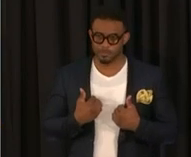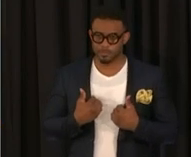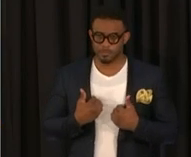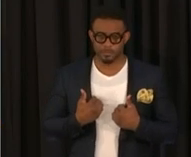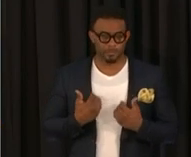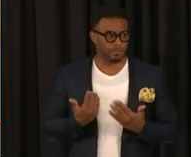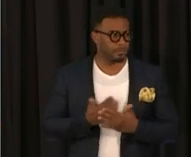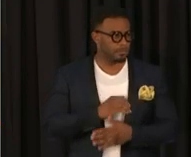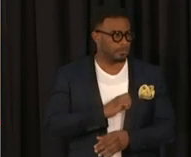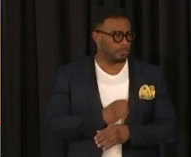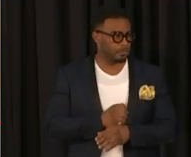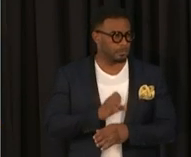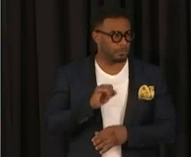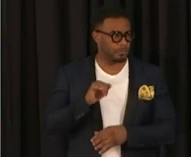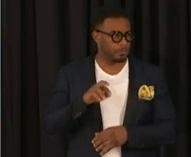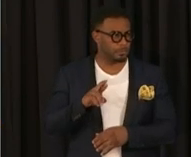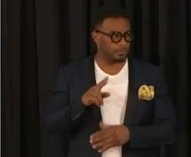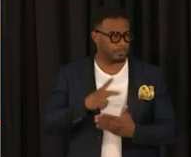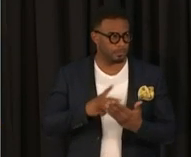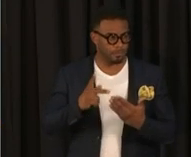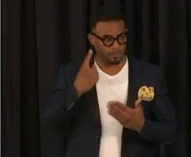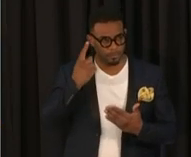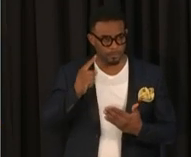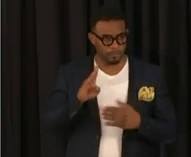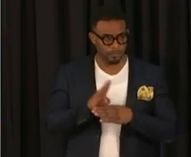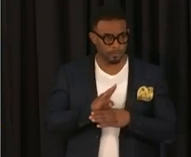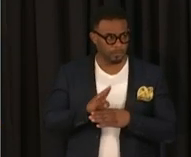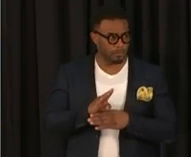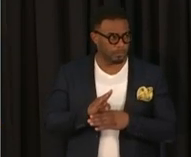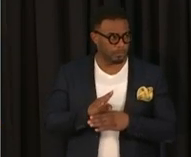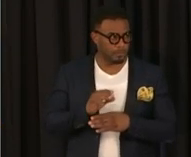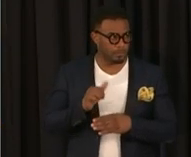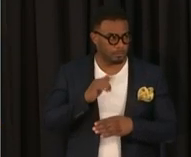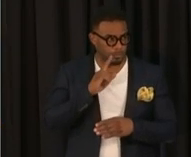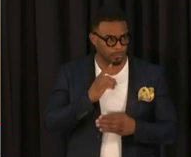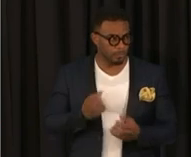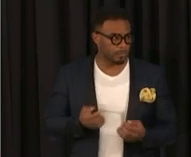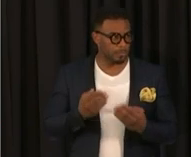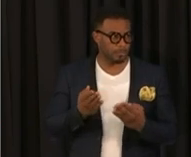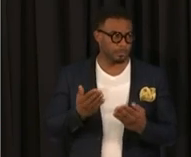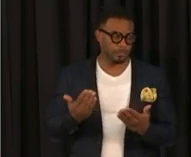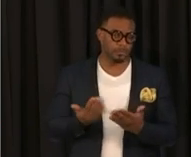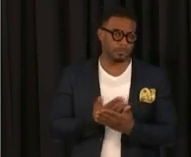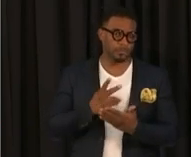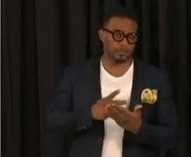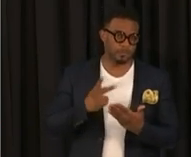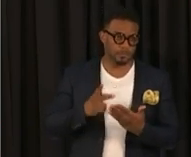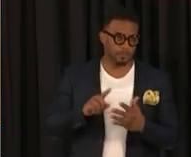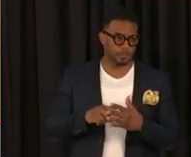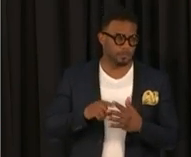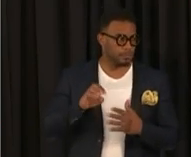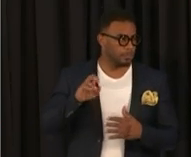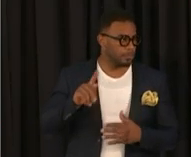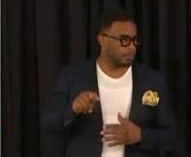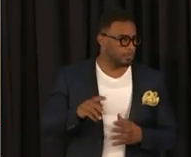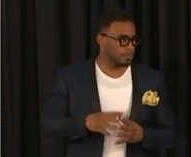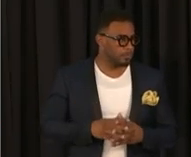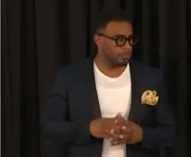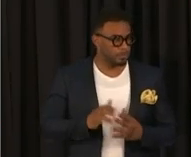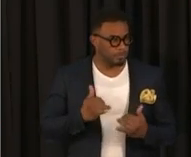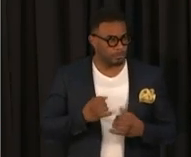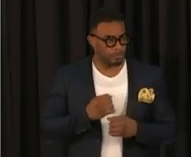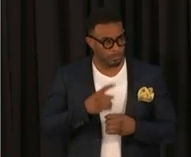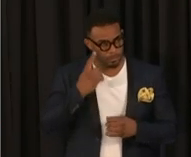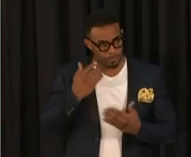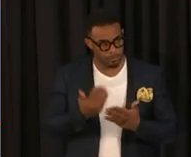have renewable energy, solar programs for our businesses, and we will be offering new programs starting in October